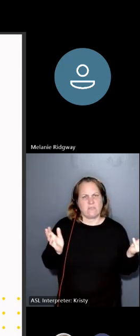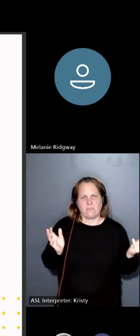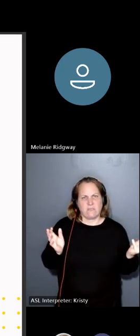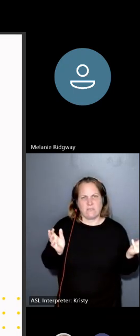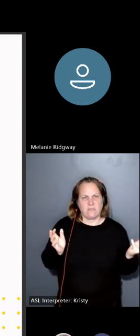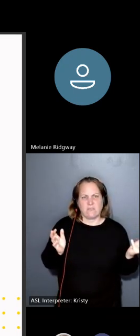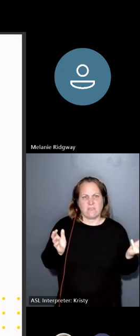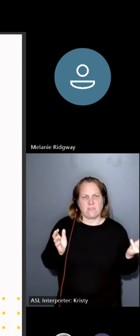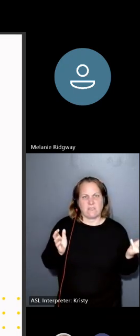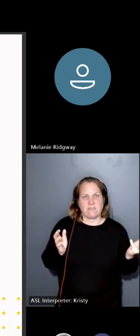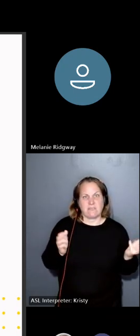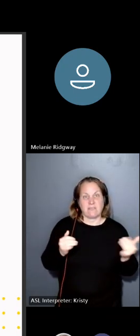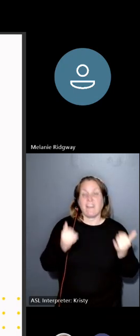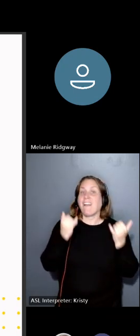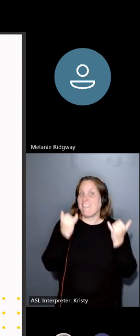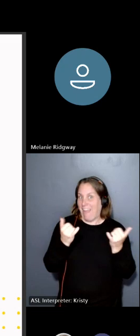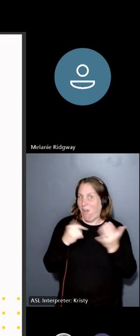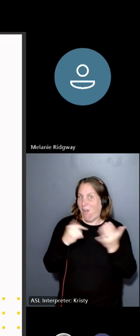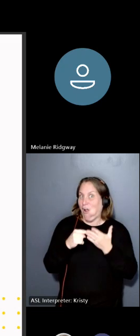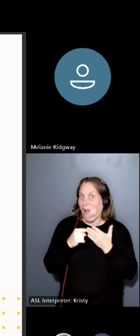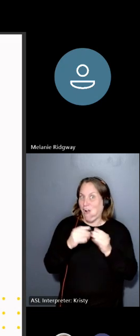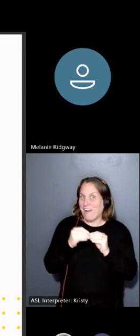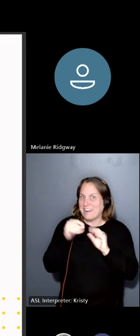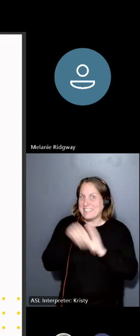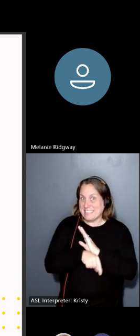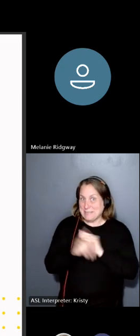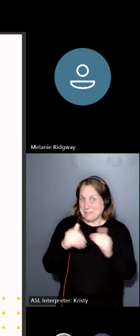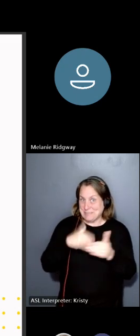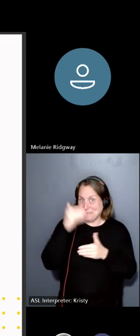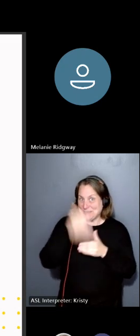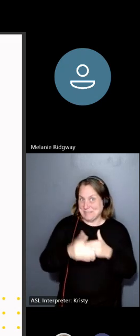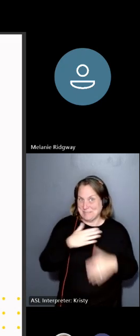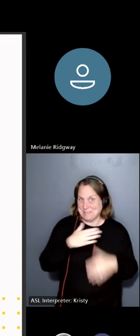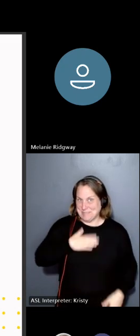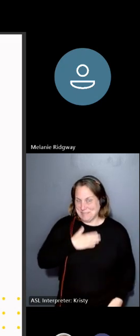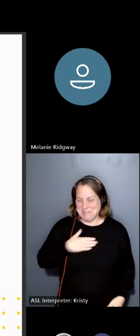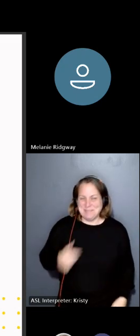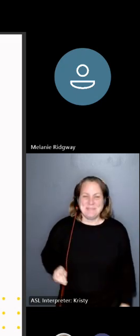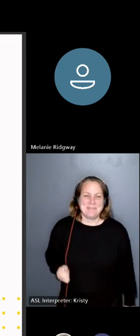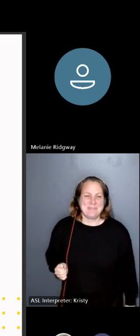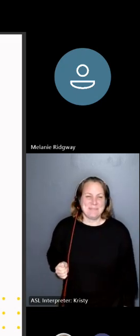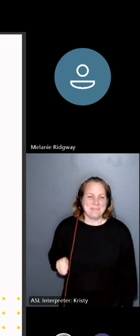Let's discuss this further. Forward slide.